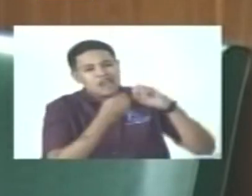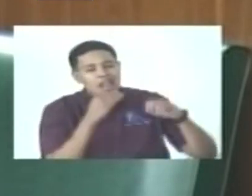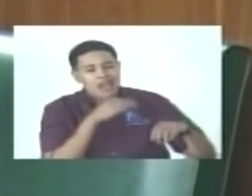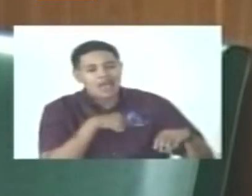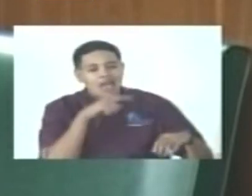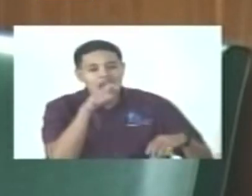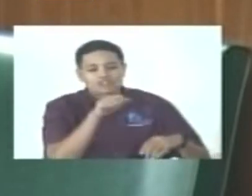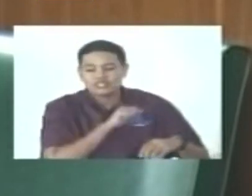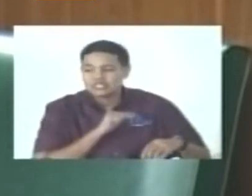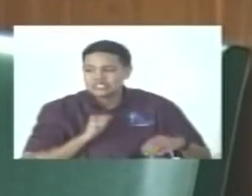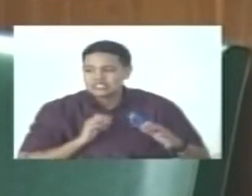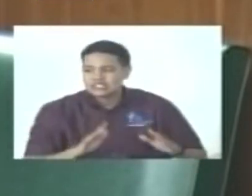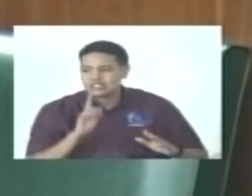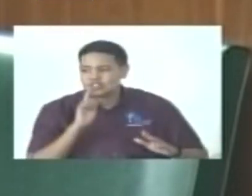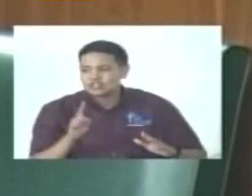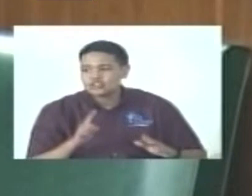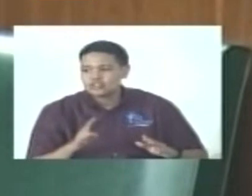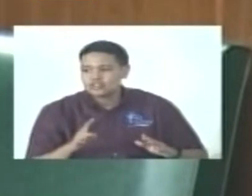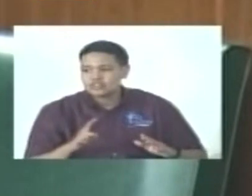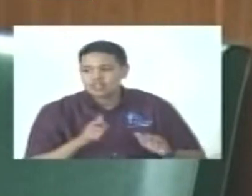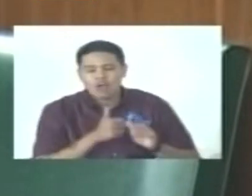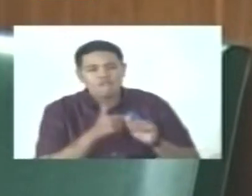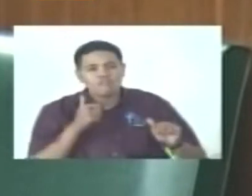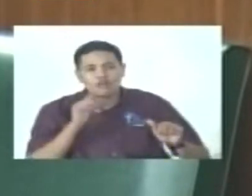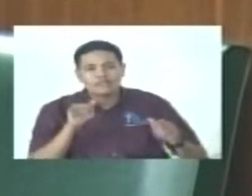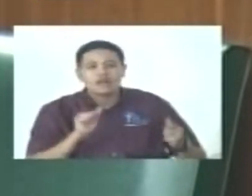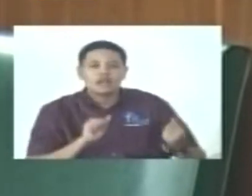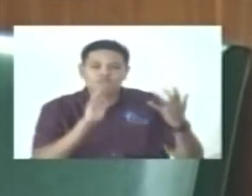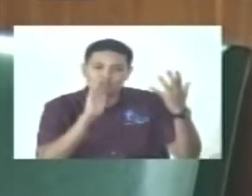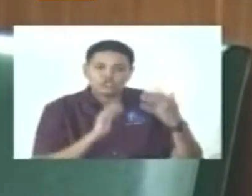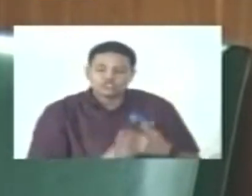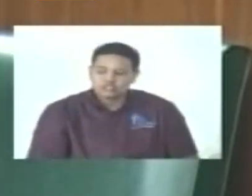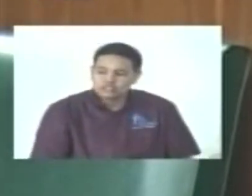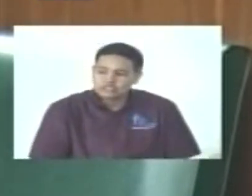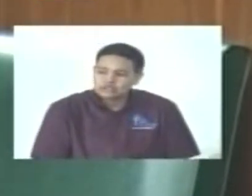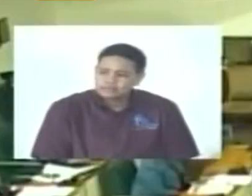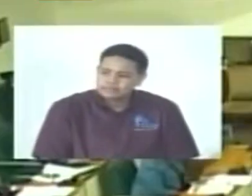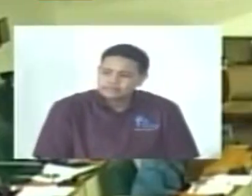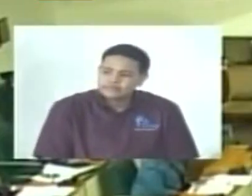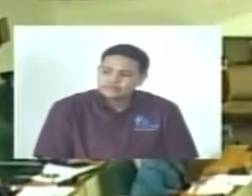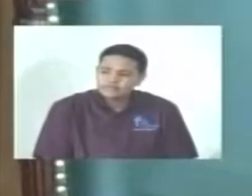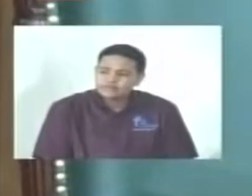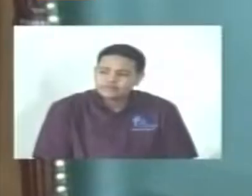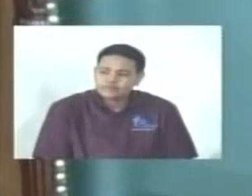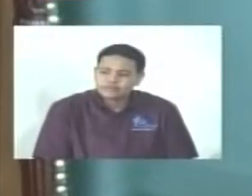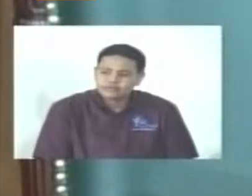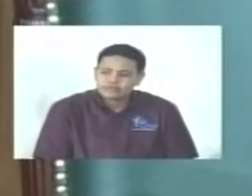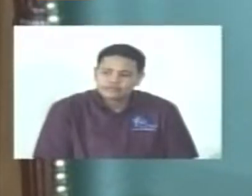the senator to resign from that approach. Thank you, Senator